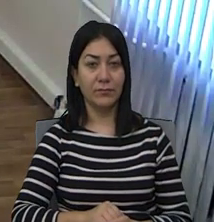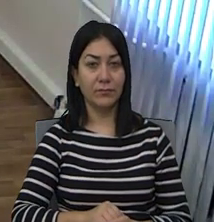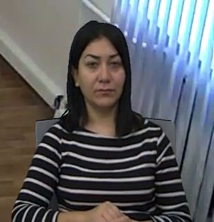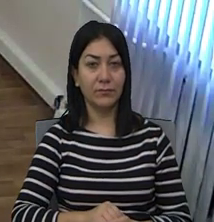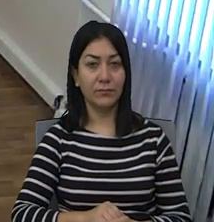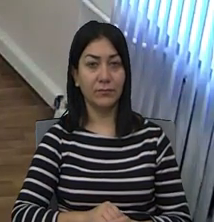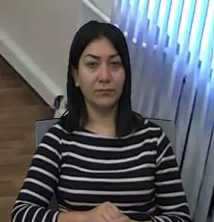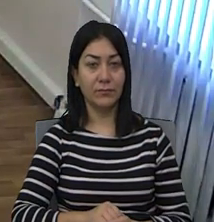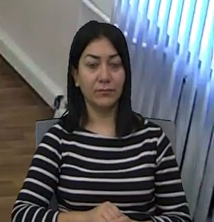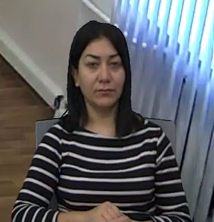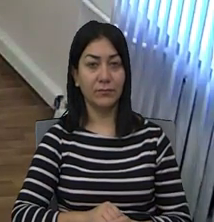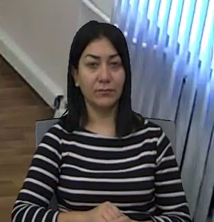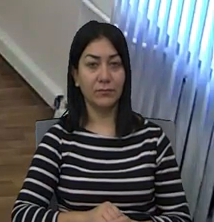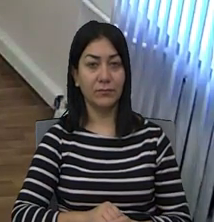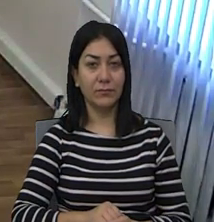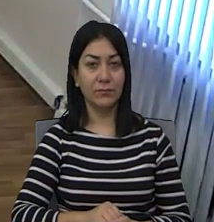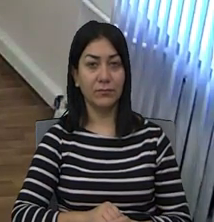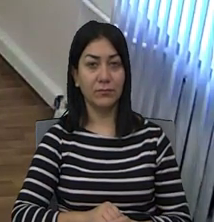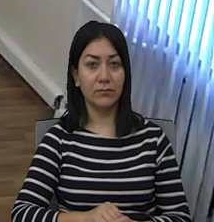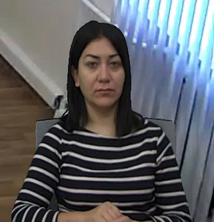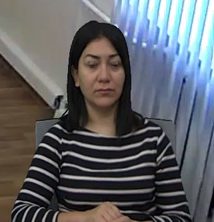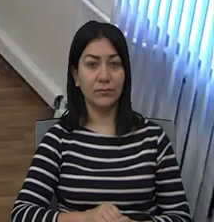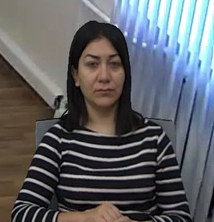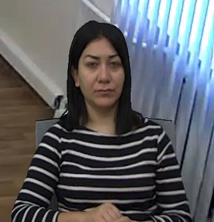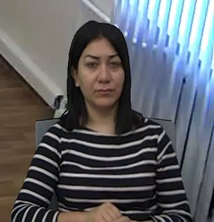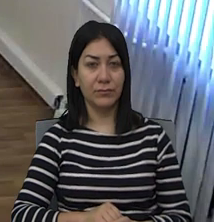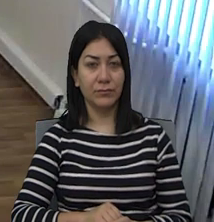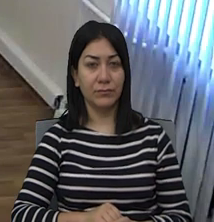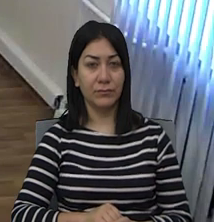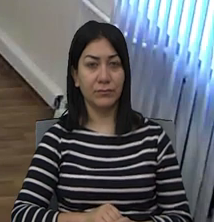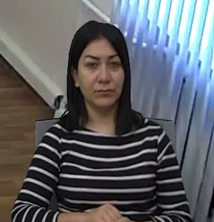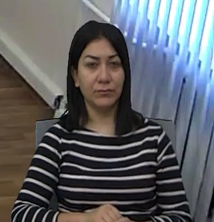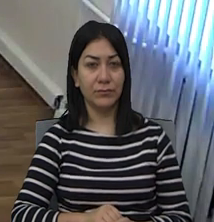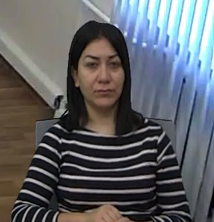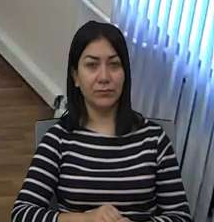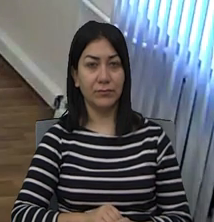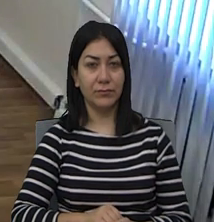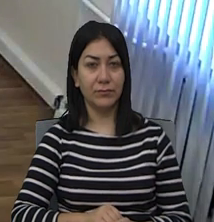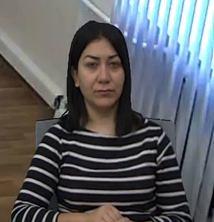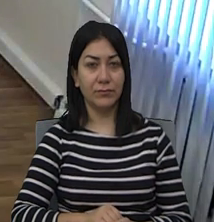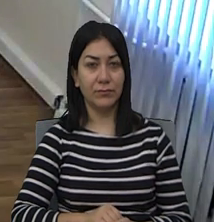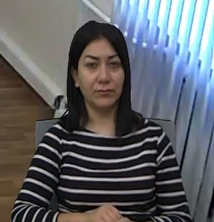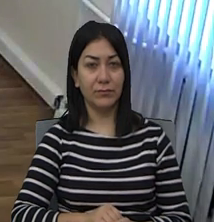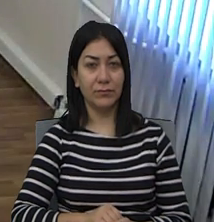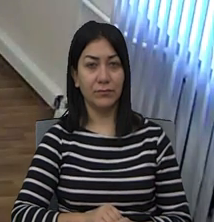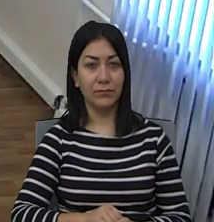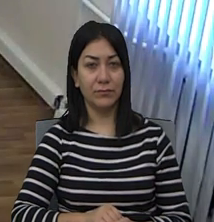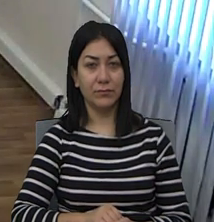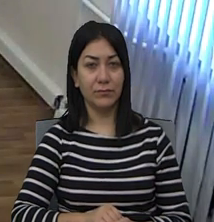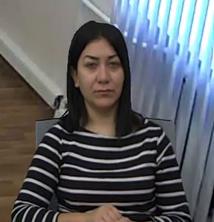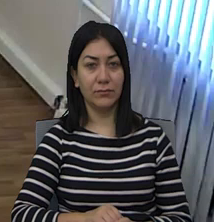the recent opinion, we will ensure that there will be further coordinations between the different institutions